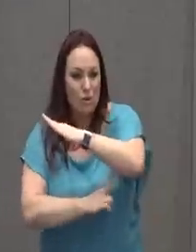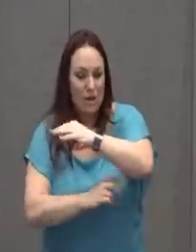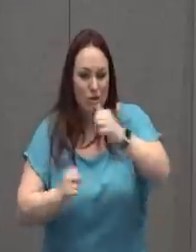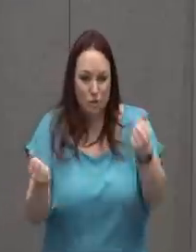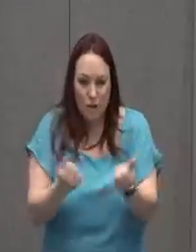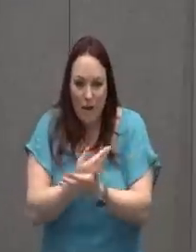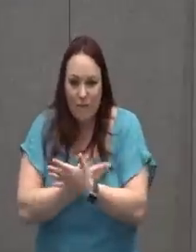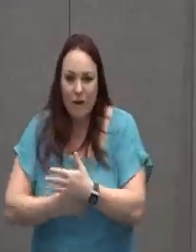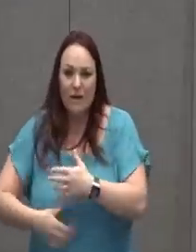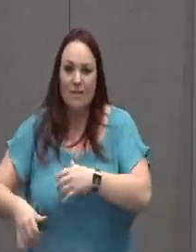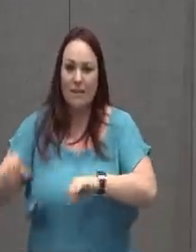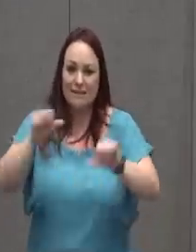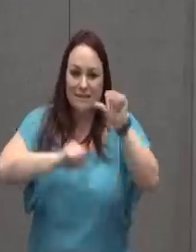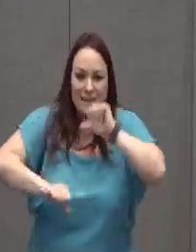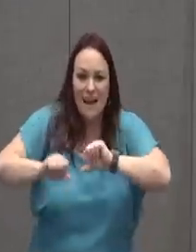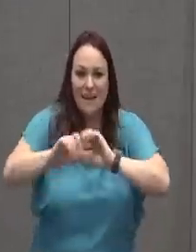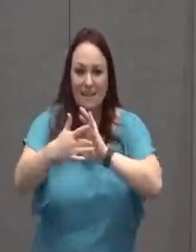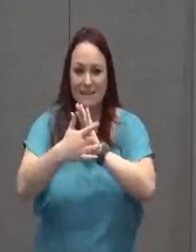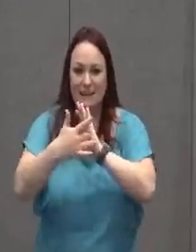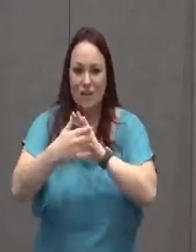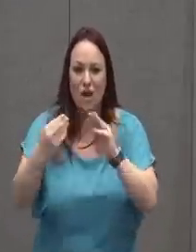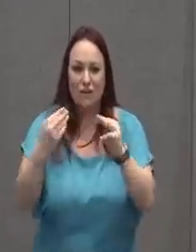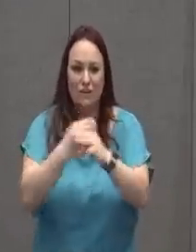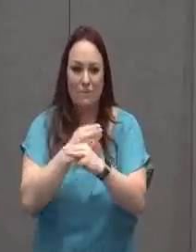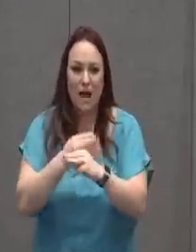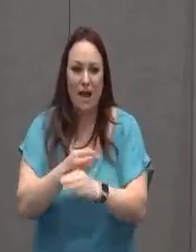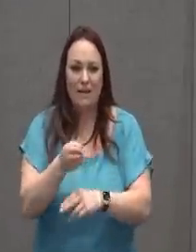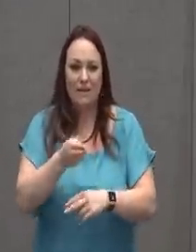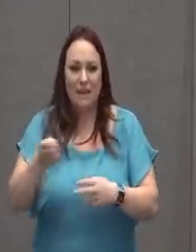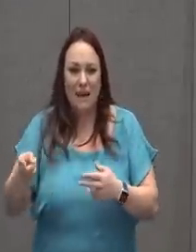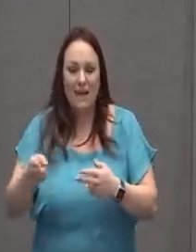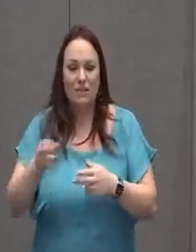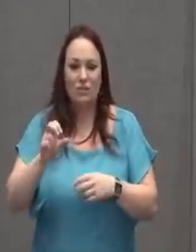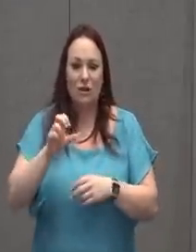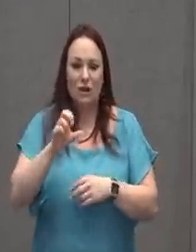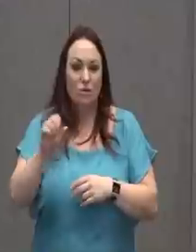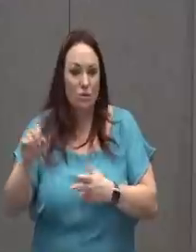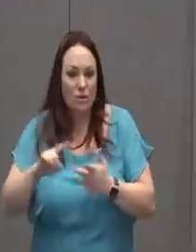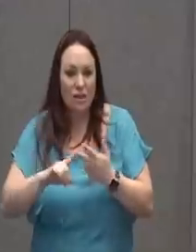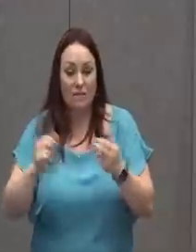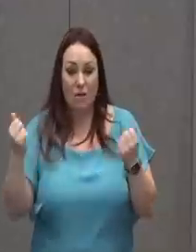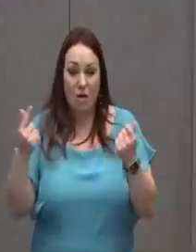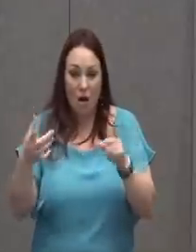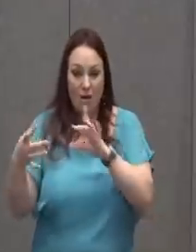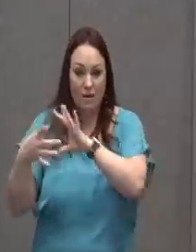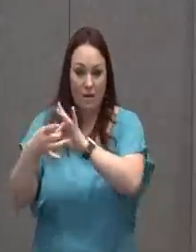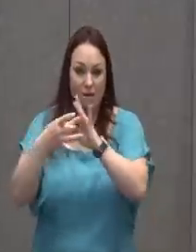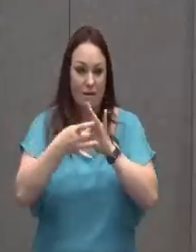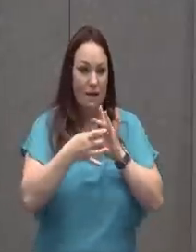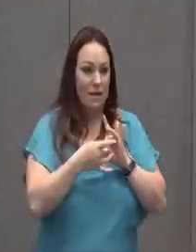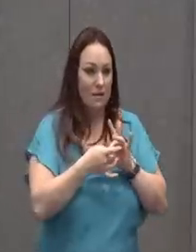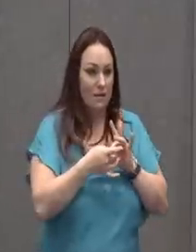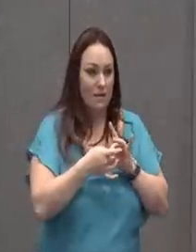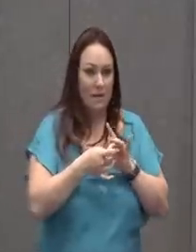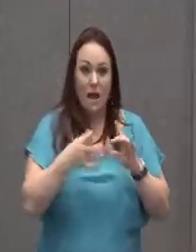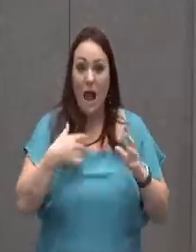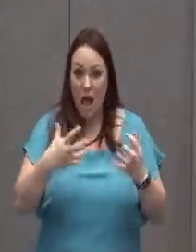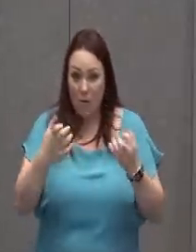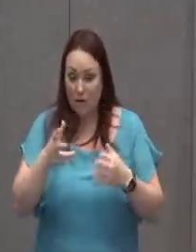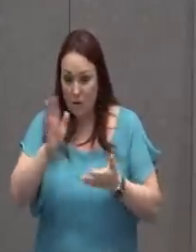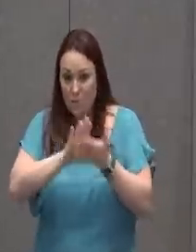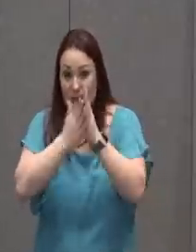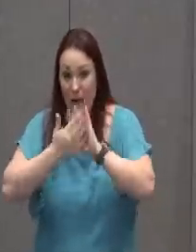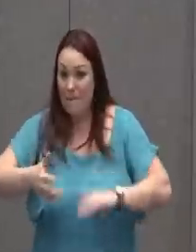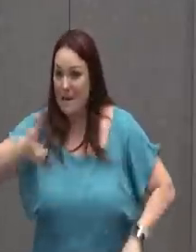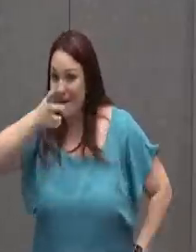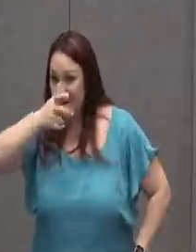into science, technology, right, math, history, social studies. It all goes together. I want to be an ant. Okay. And I